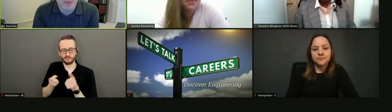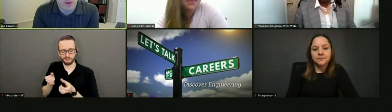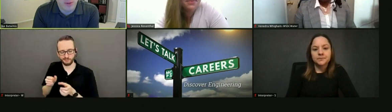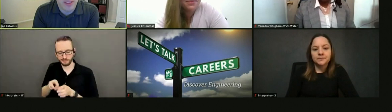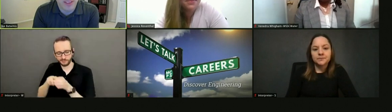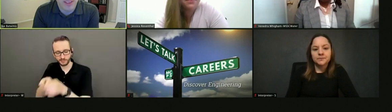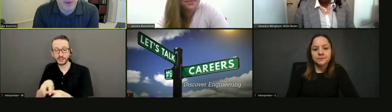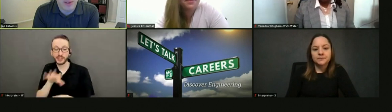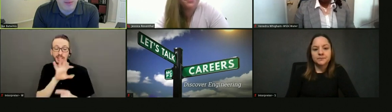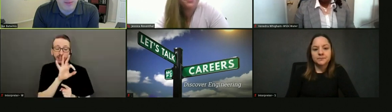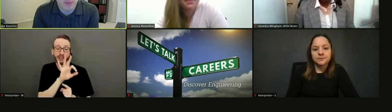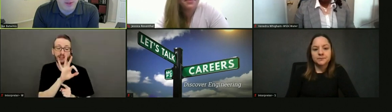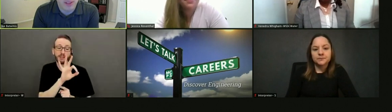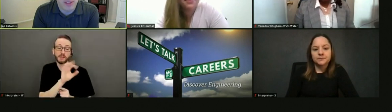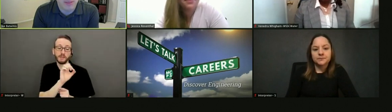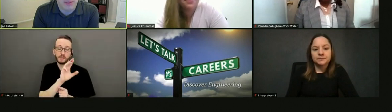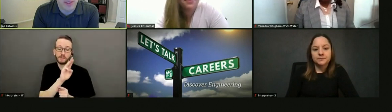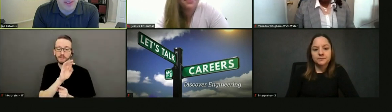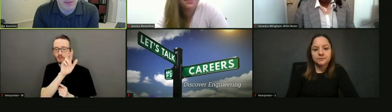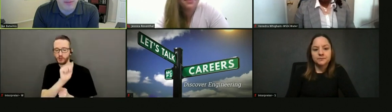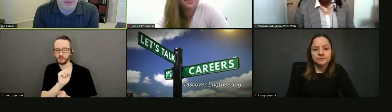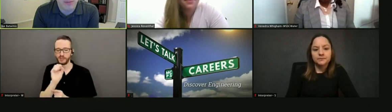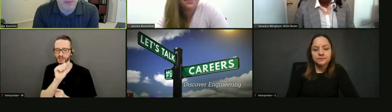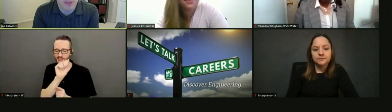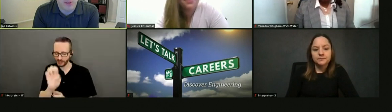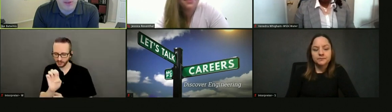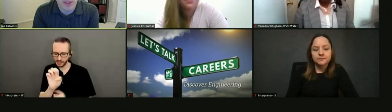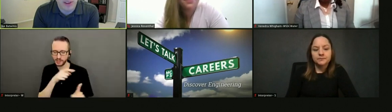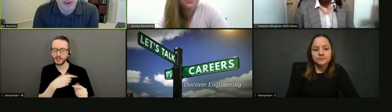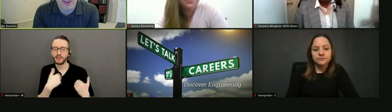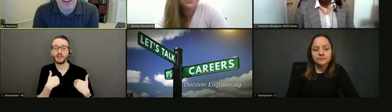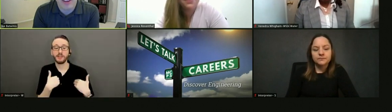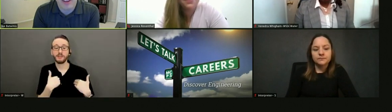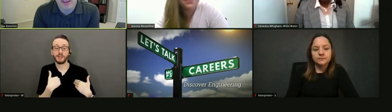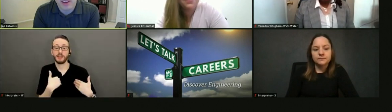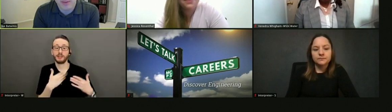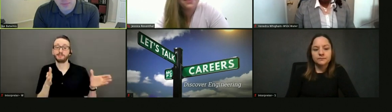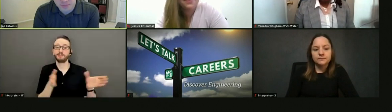FSAE, Formula SAE, where you build a little street race car.